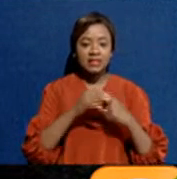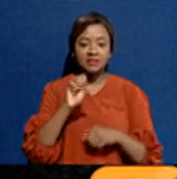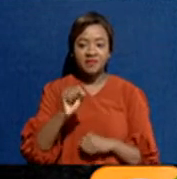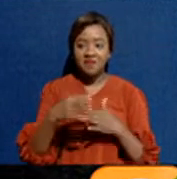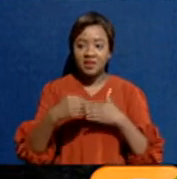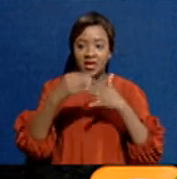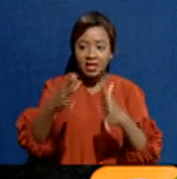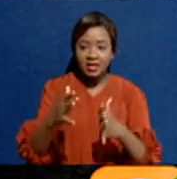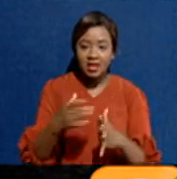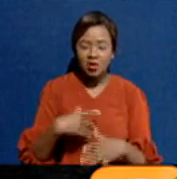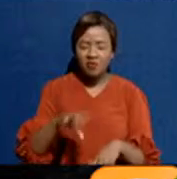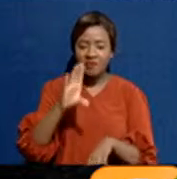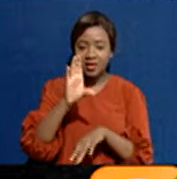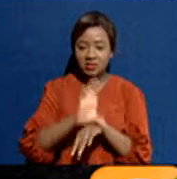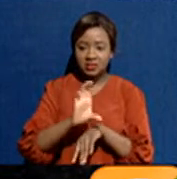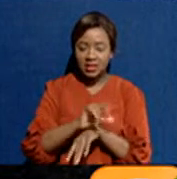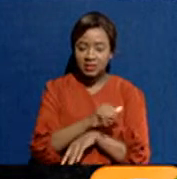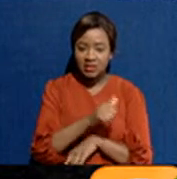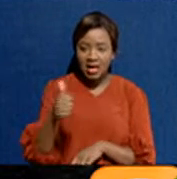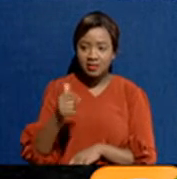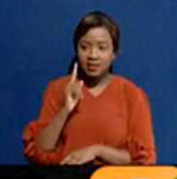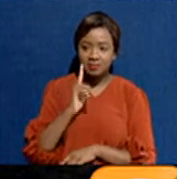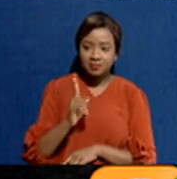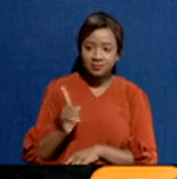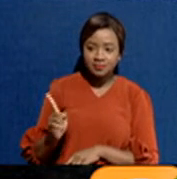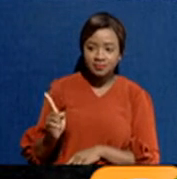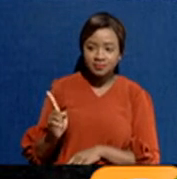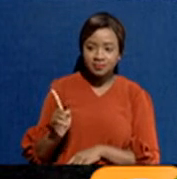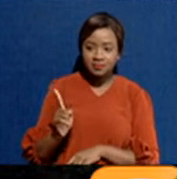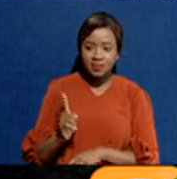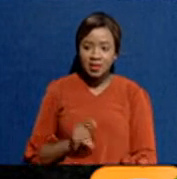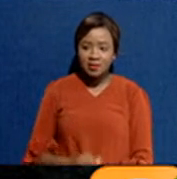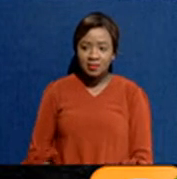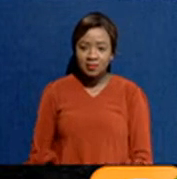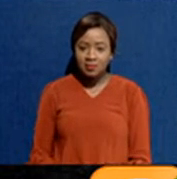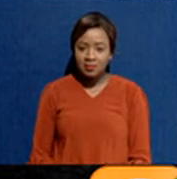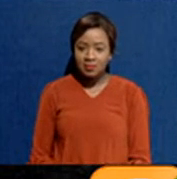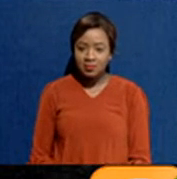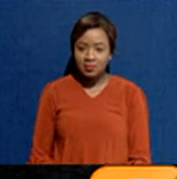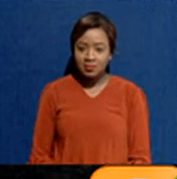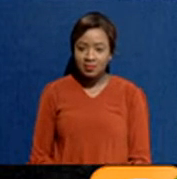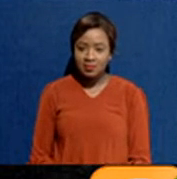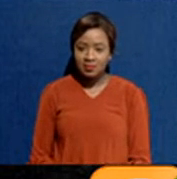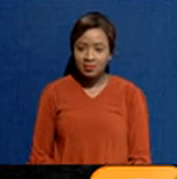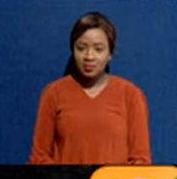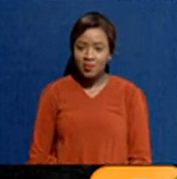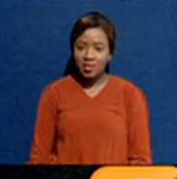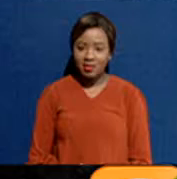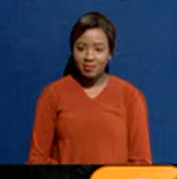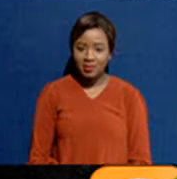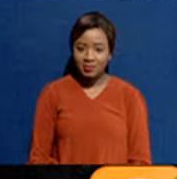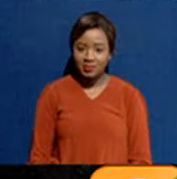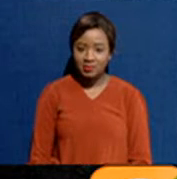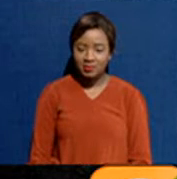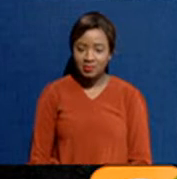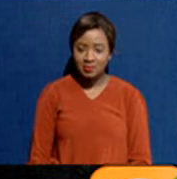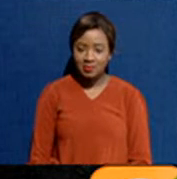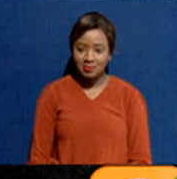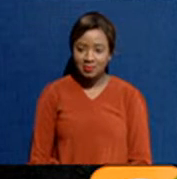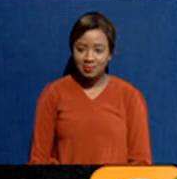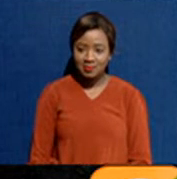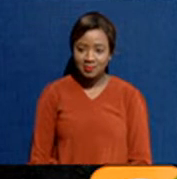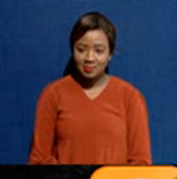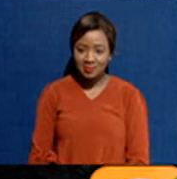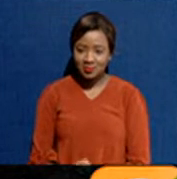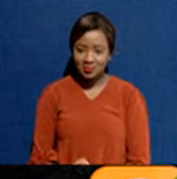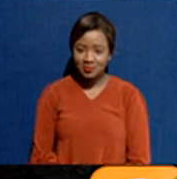of a doomsday cult was behind a notorious attack in Japan, in which members released a toxic sarin gas into